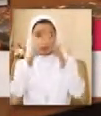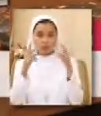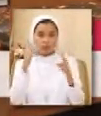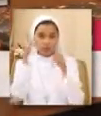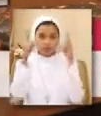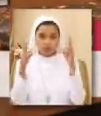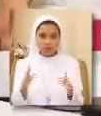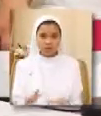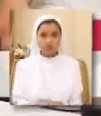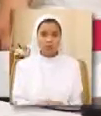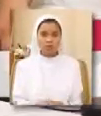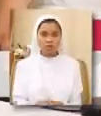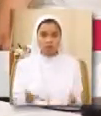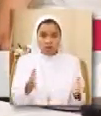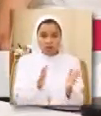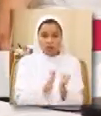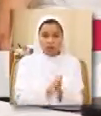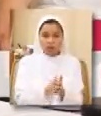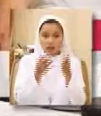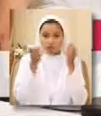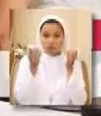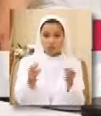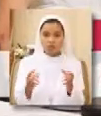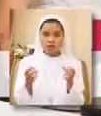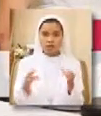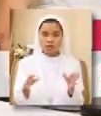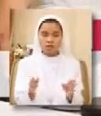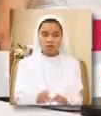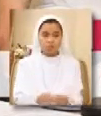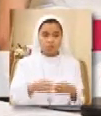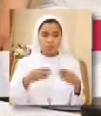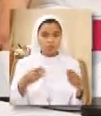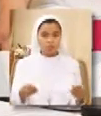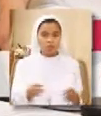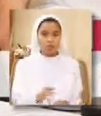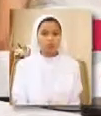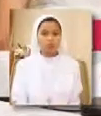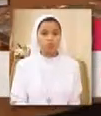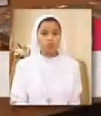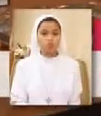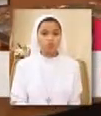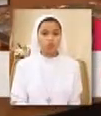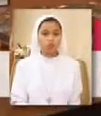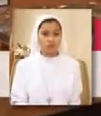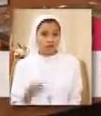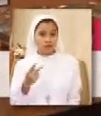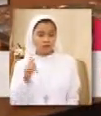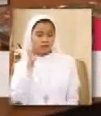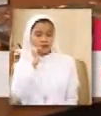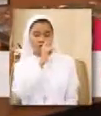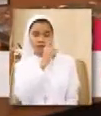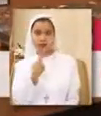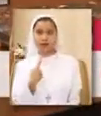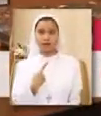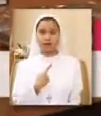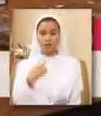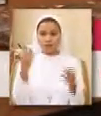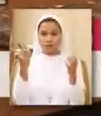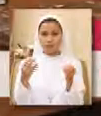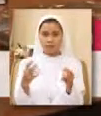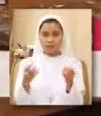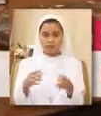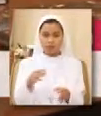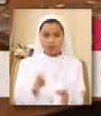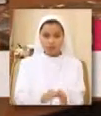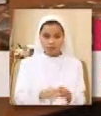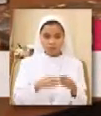Wonderful. And when you day. Visit them, Archbishop, you asked for lots of books. Ah, yeah. Fond memories I have had with you, sister,